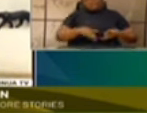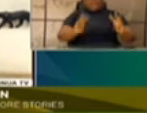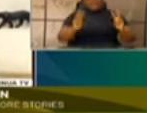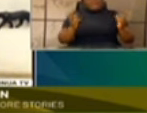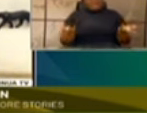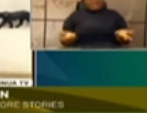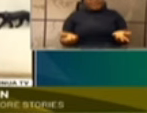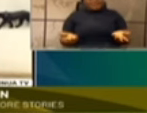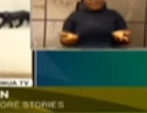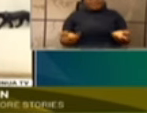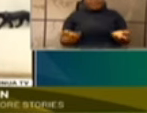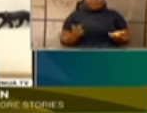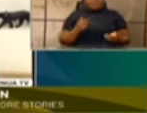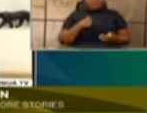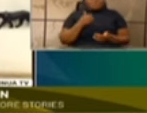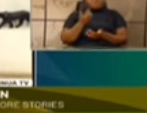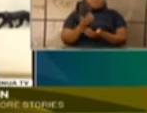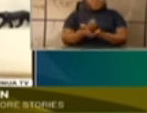No apologies.